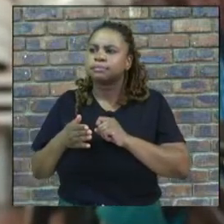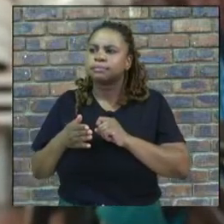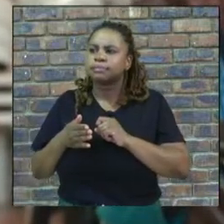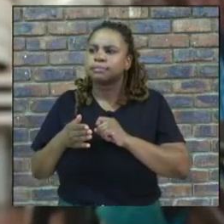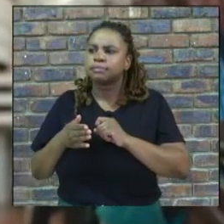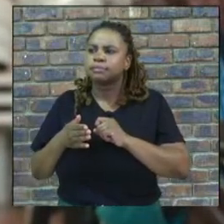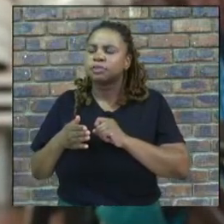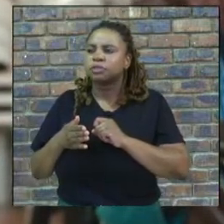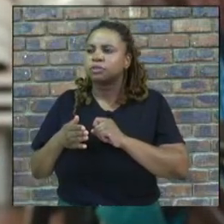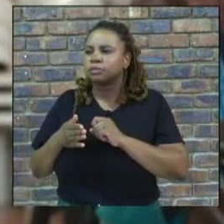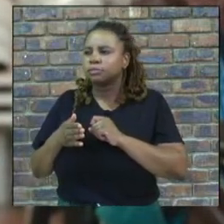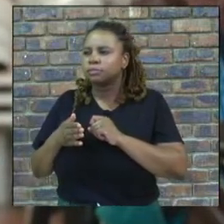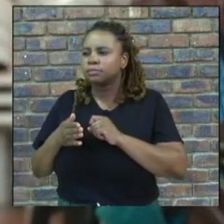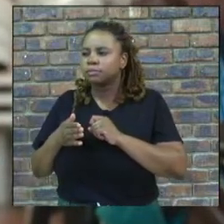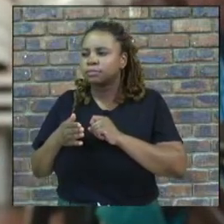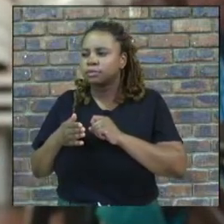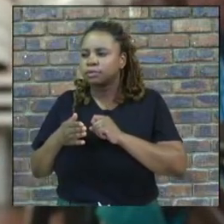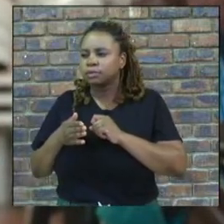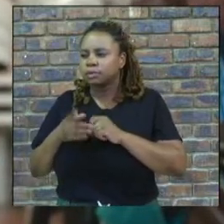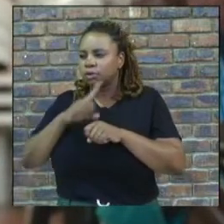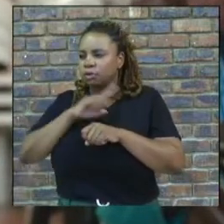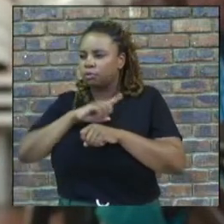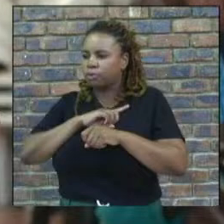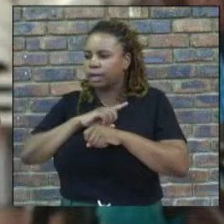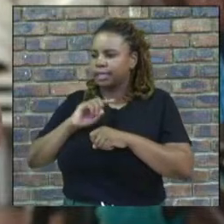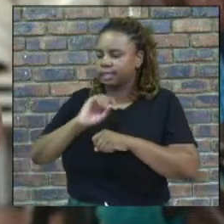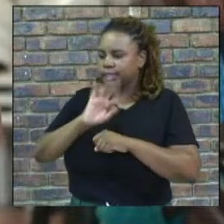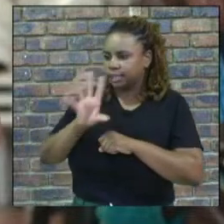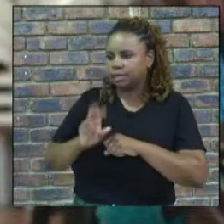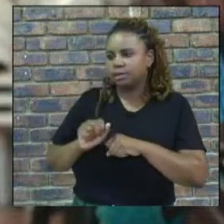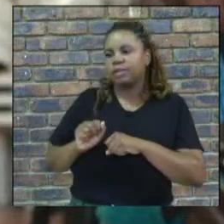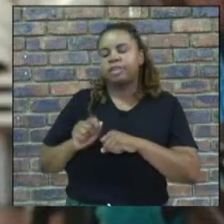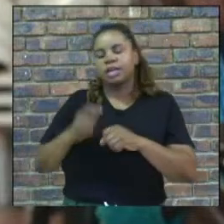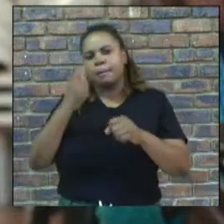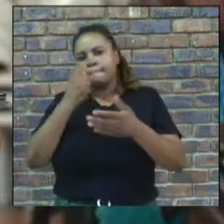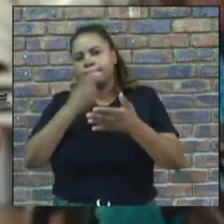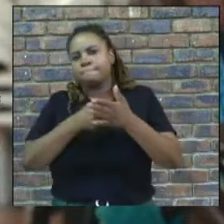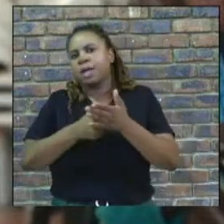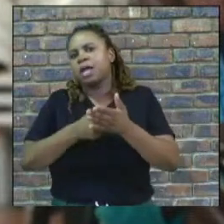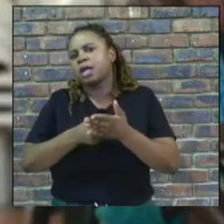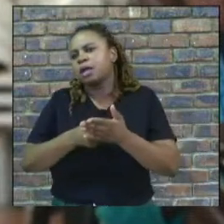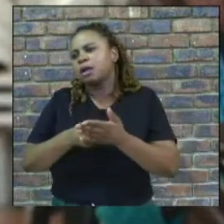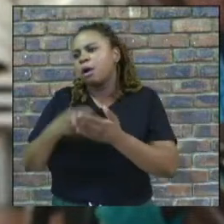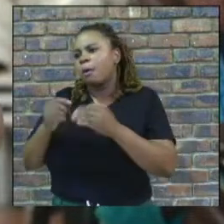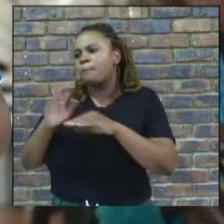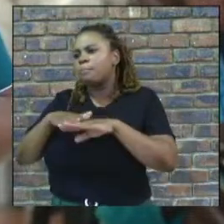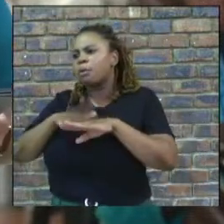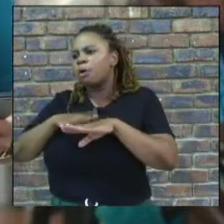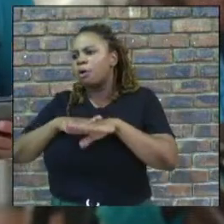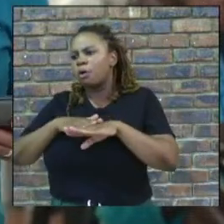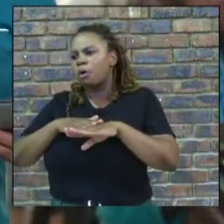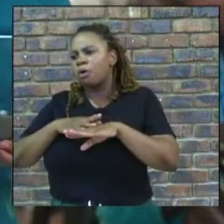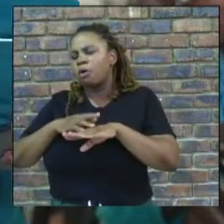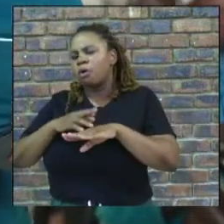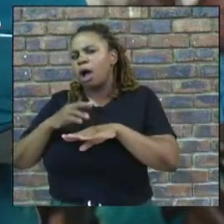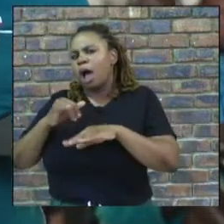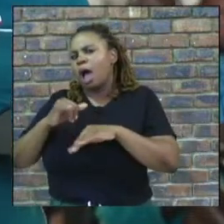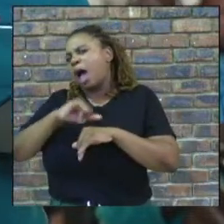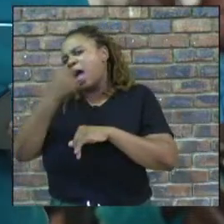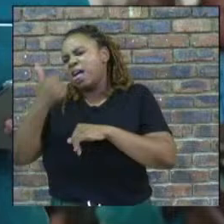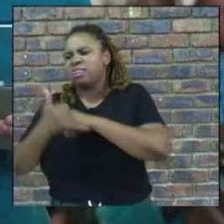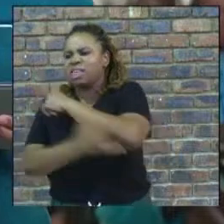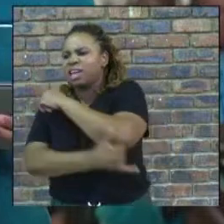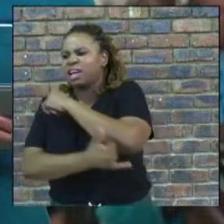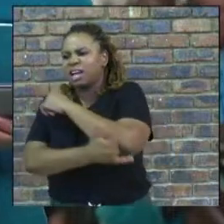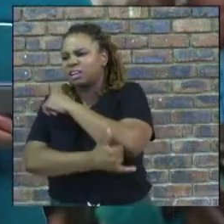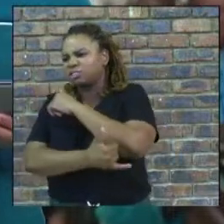extracts from crude oil leading to petroleum and a whole lot of other things, whereas our